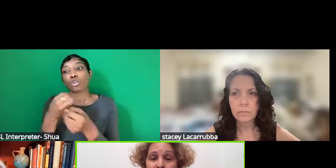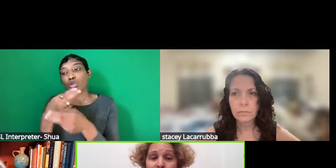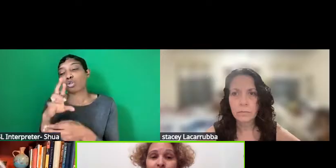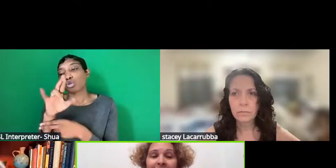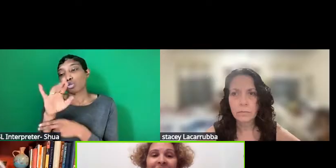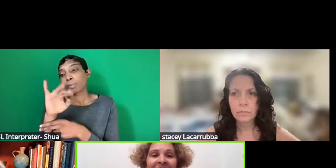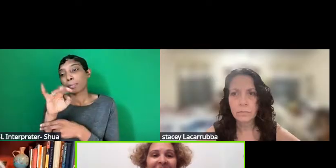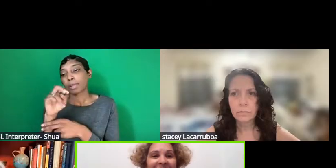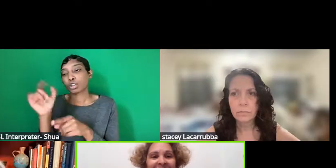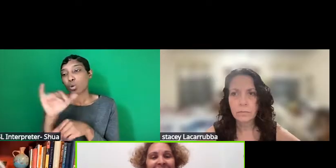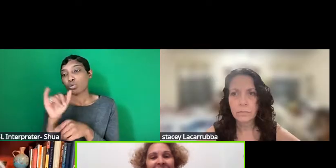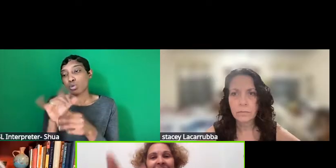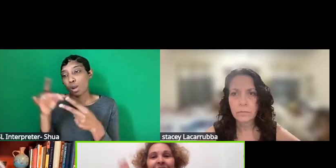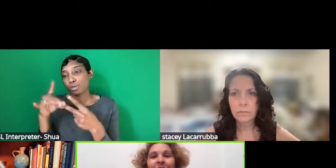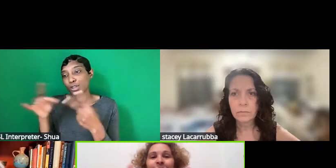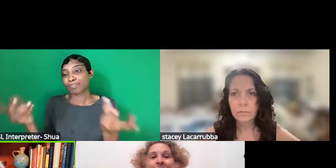optional.